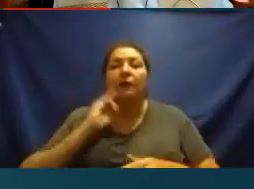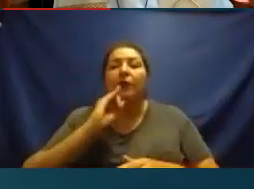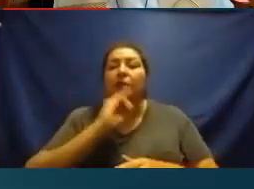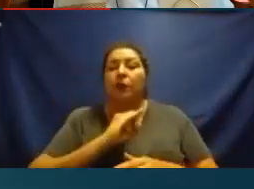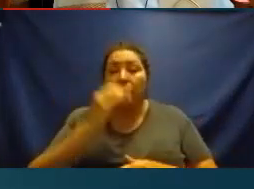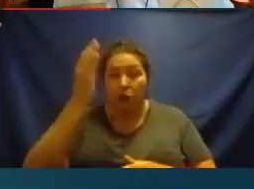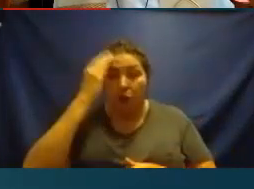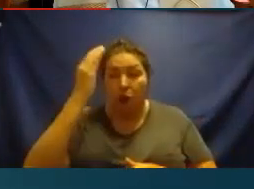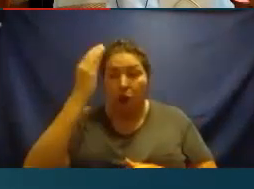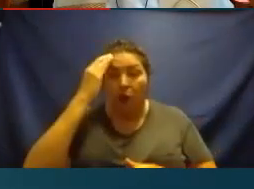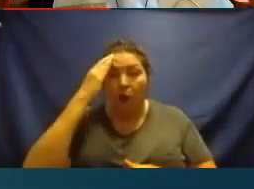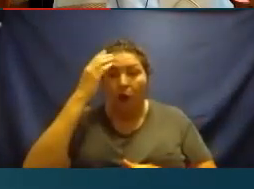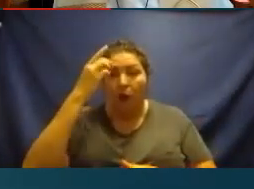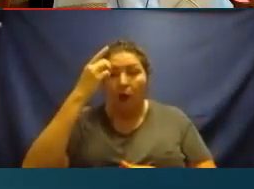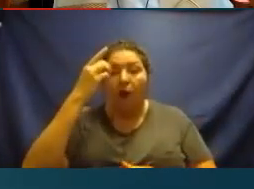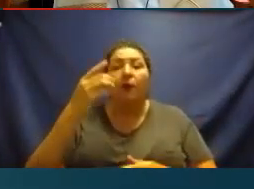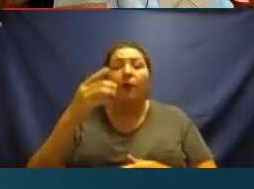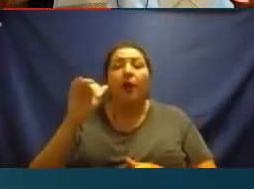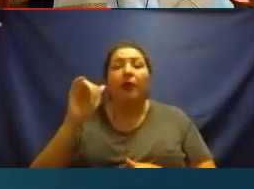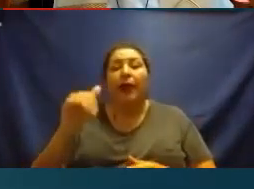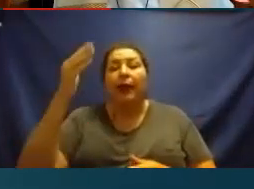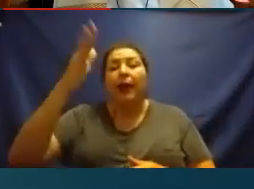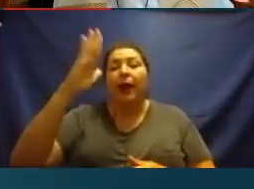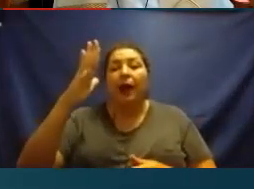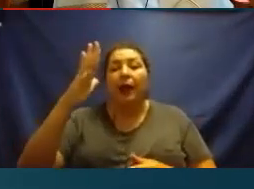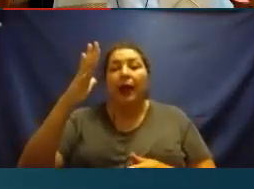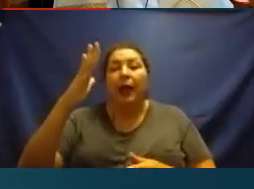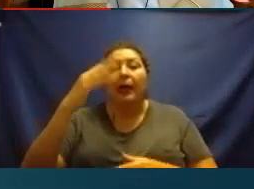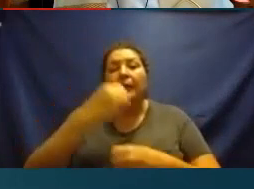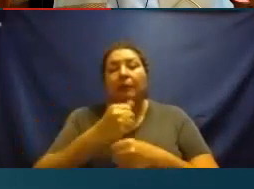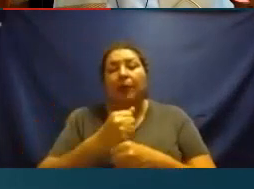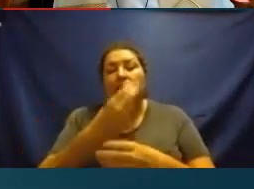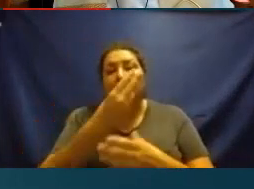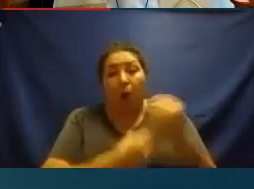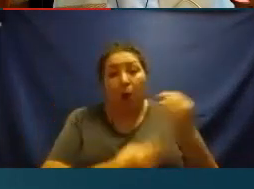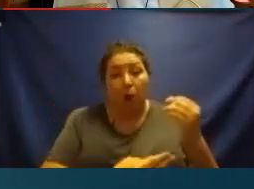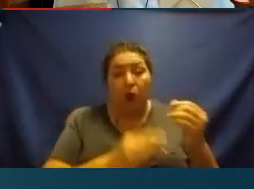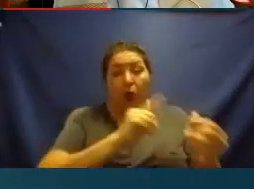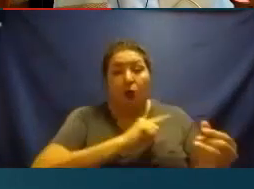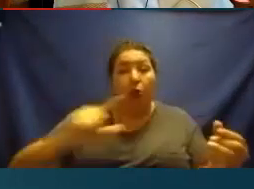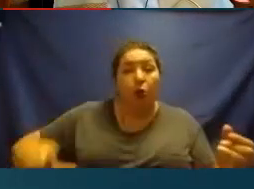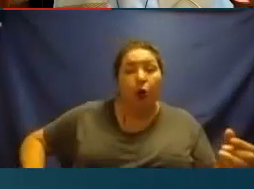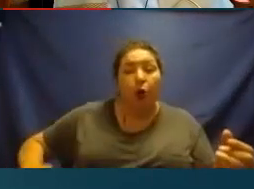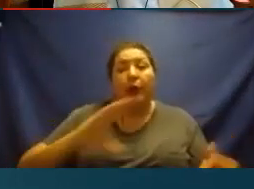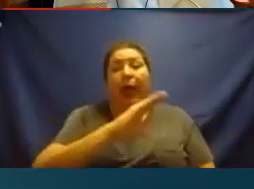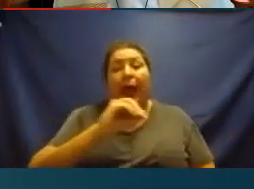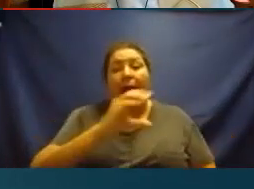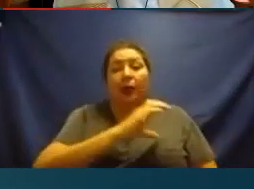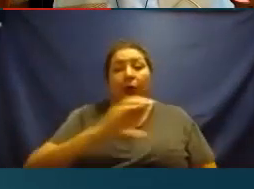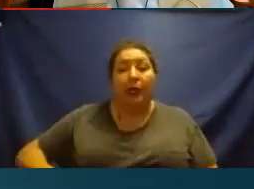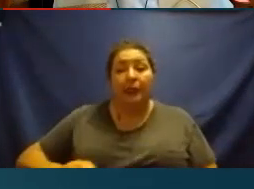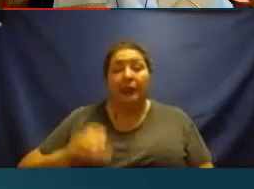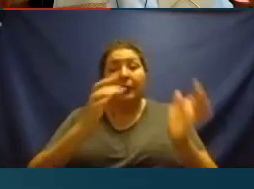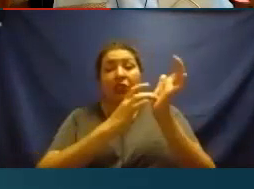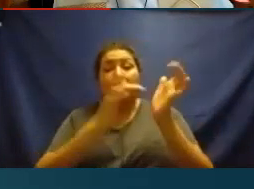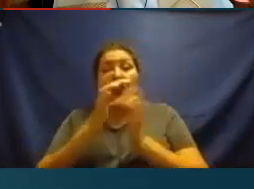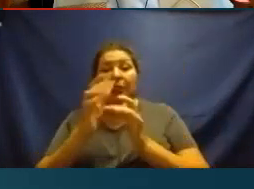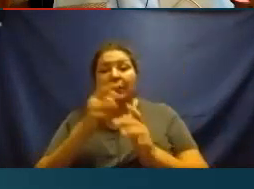know for certain that God has made them both Lord and Christ, this Jesus whom you